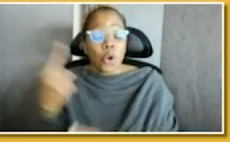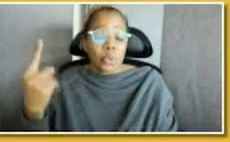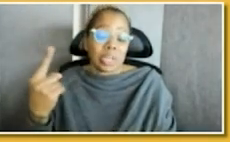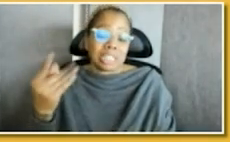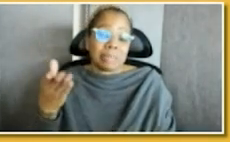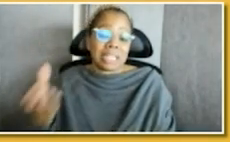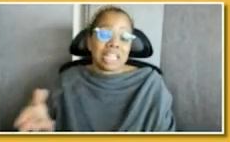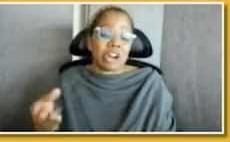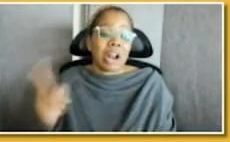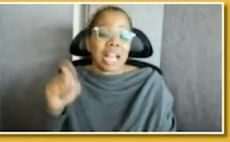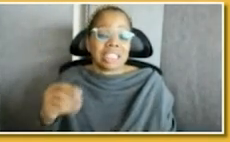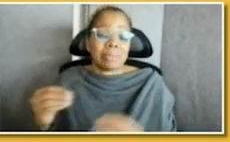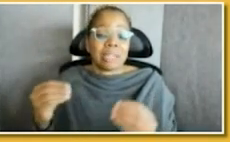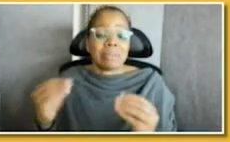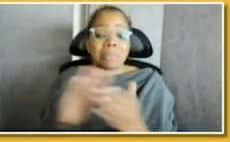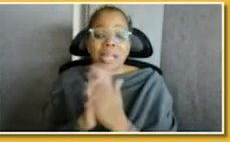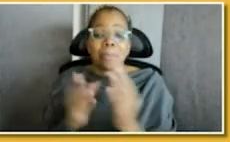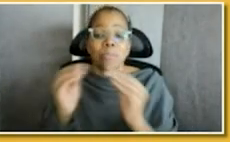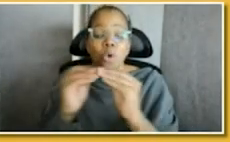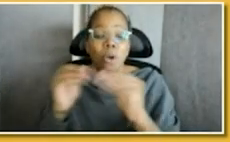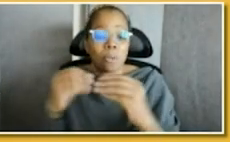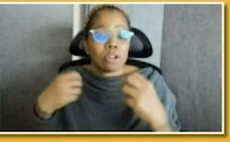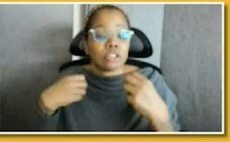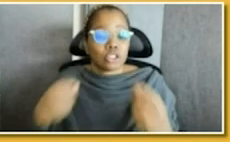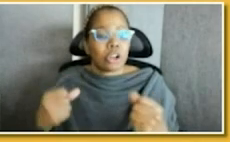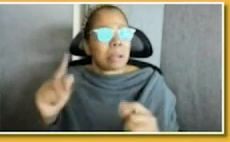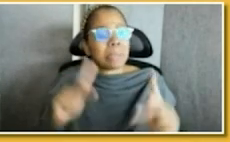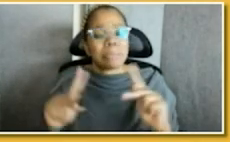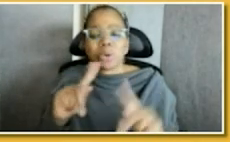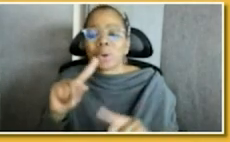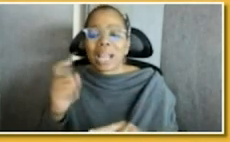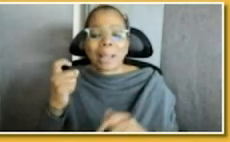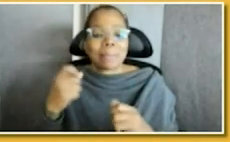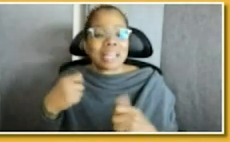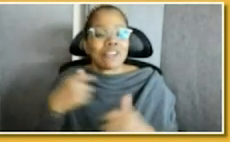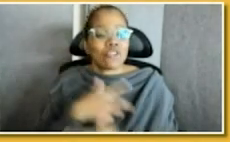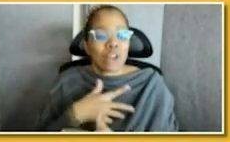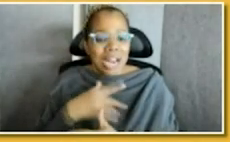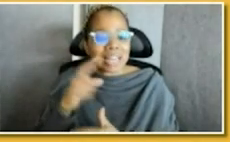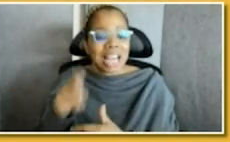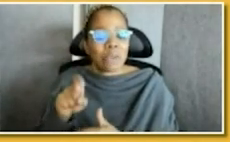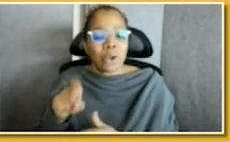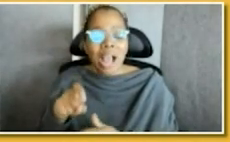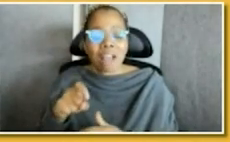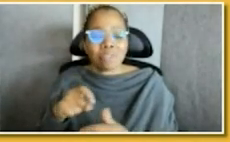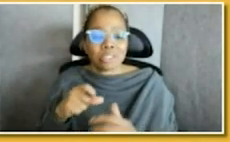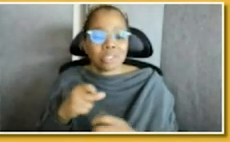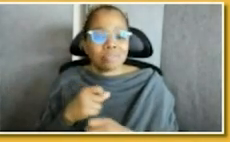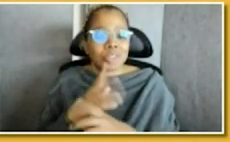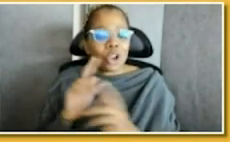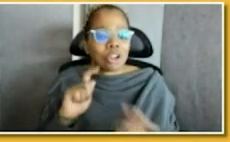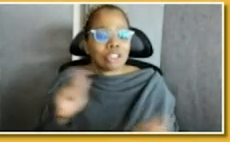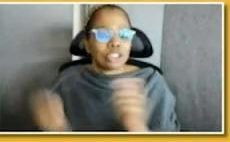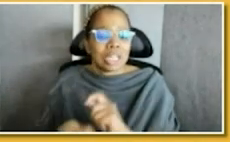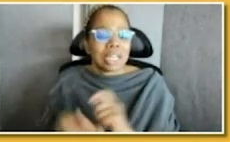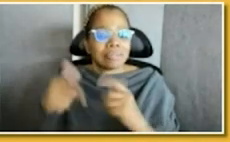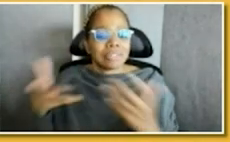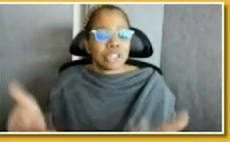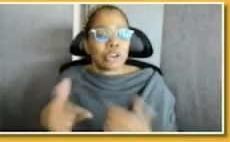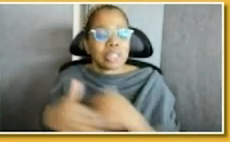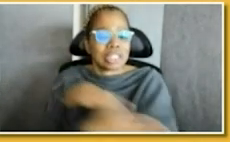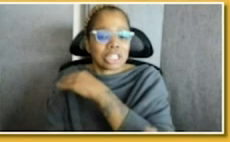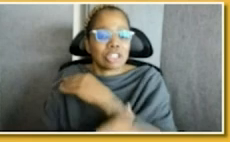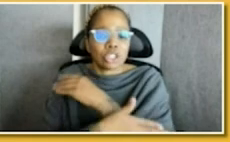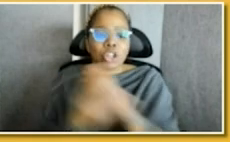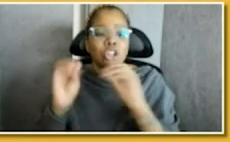will have to not be afraid and stand up and make change in this country. You know, nobody wants to be, you know, treated